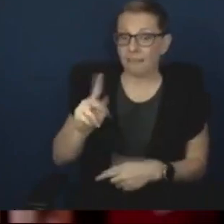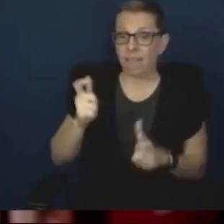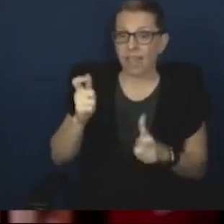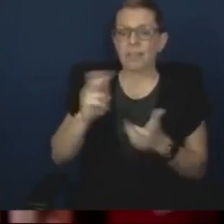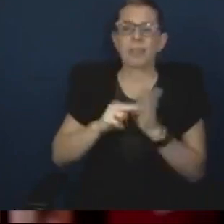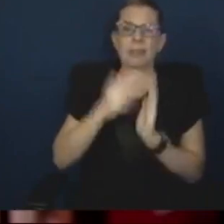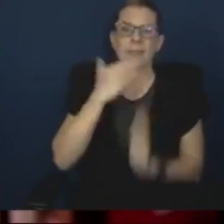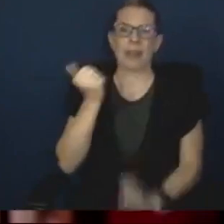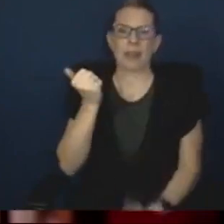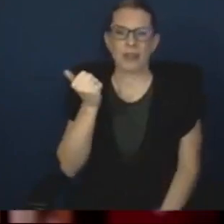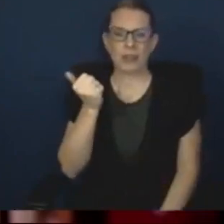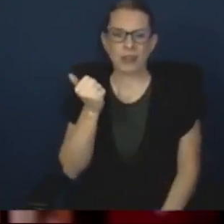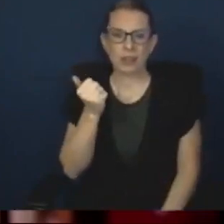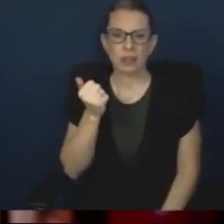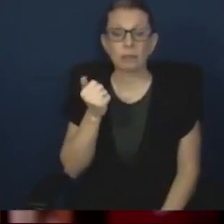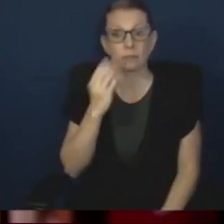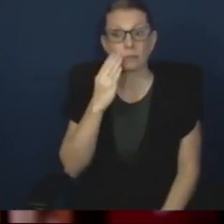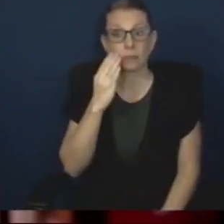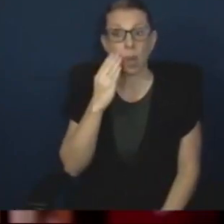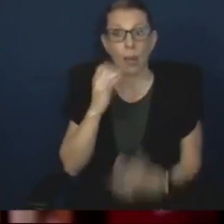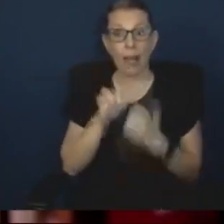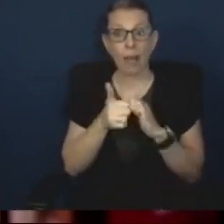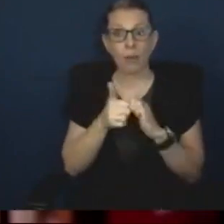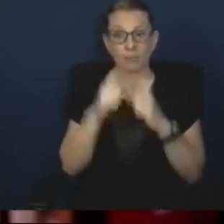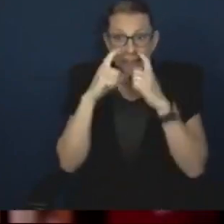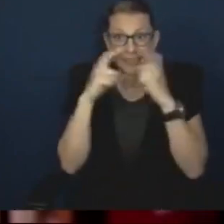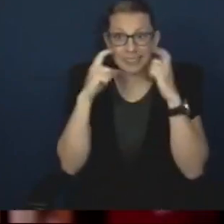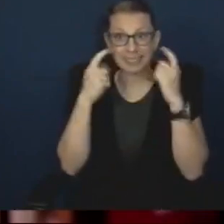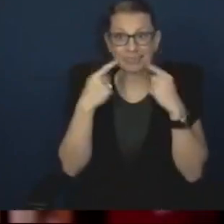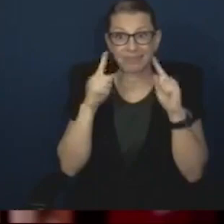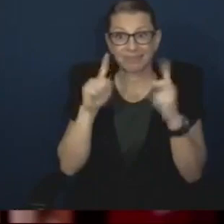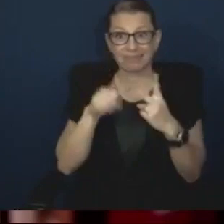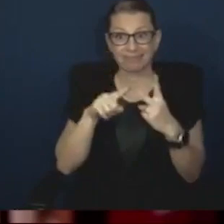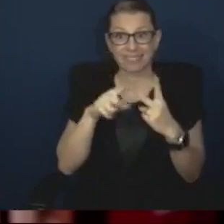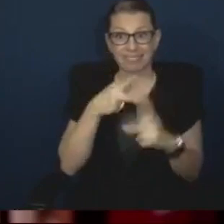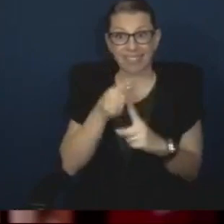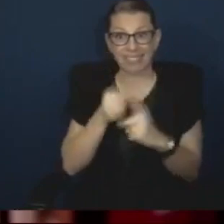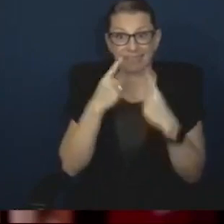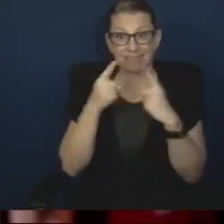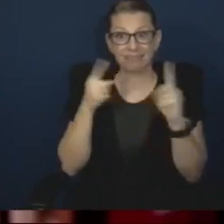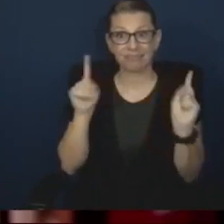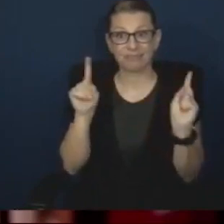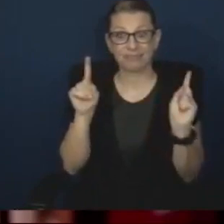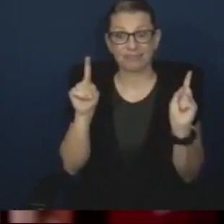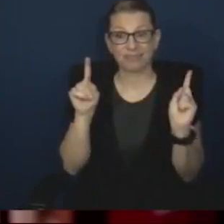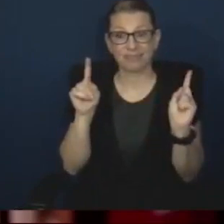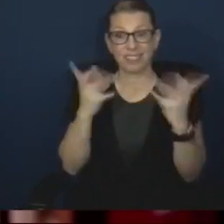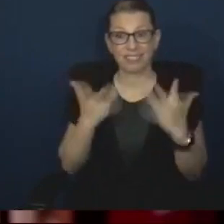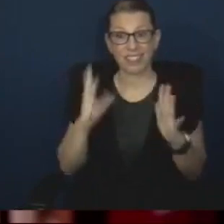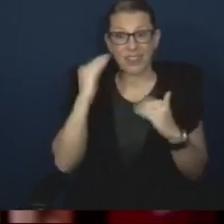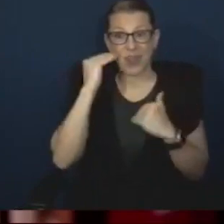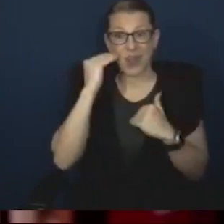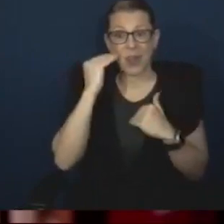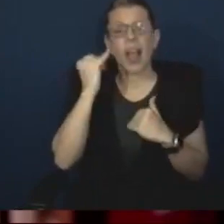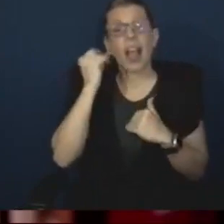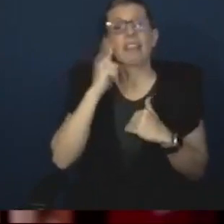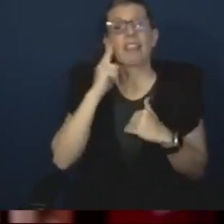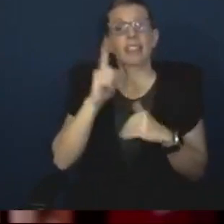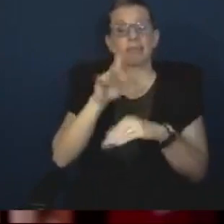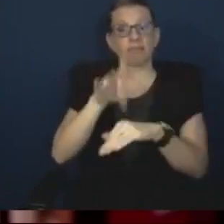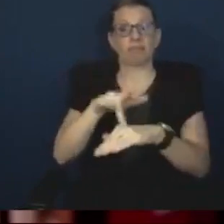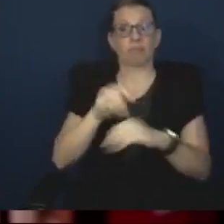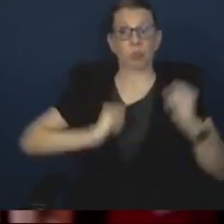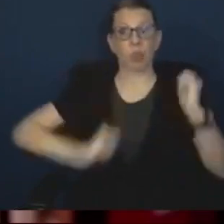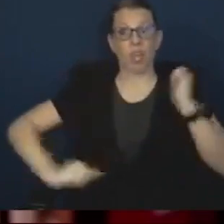that. We know that masking works. We know that the vaccines work. So yes, I think you could go to a Broadway show. If I went, so I'm